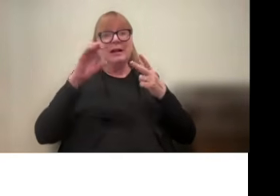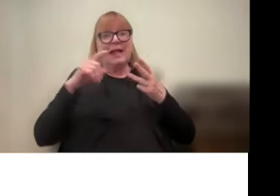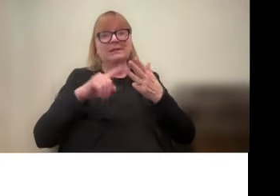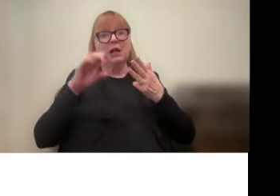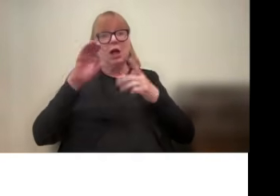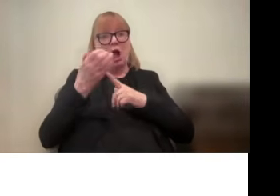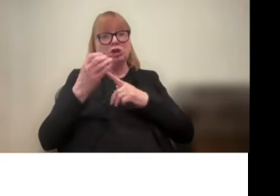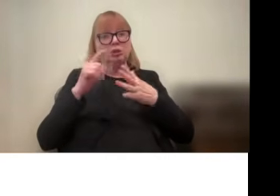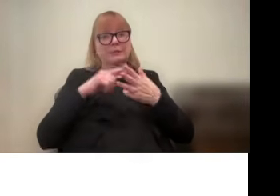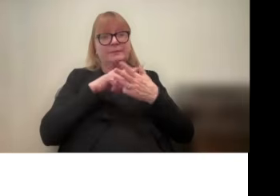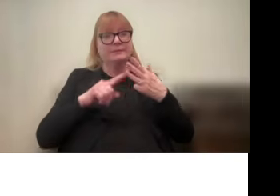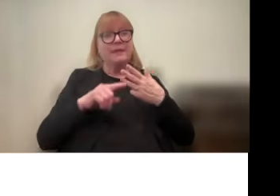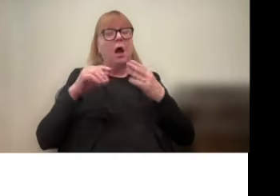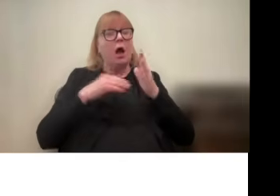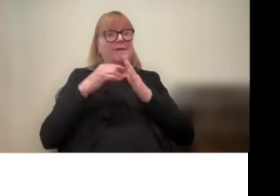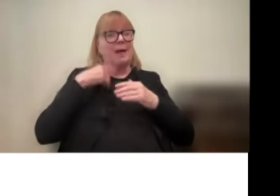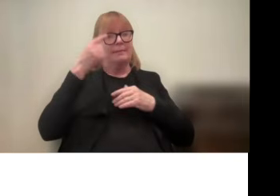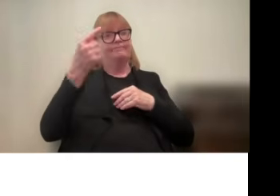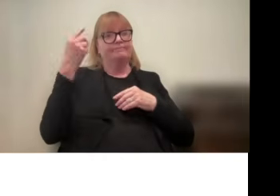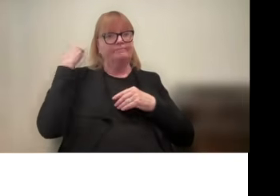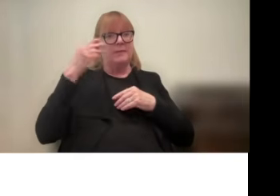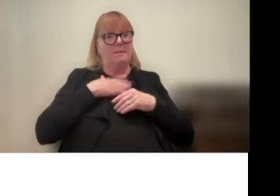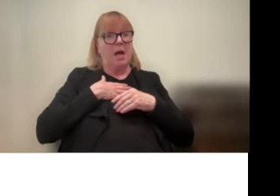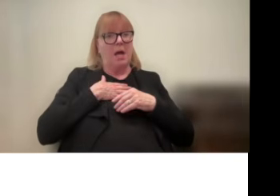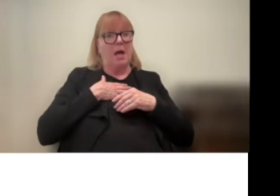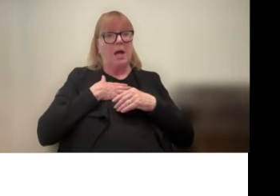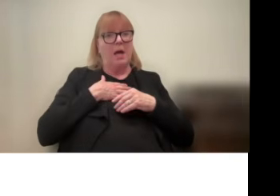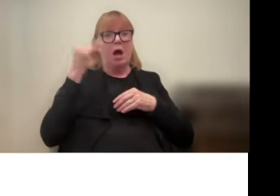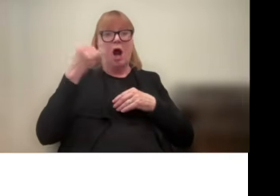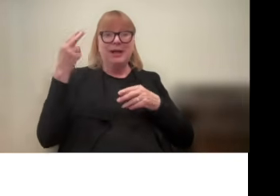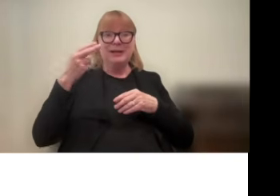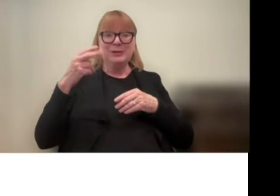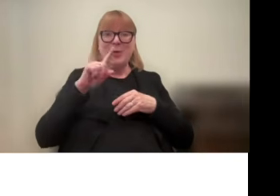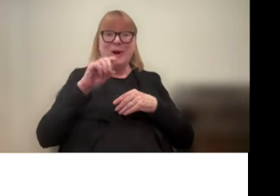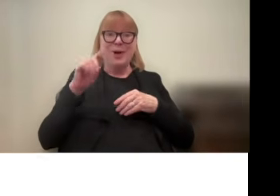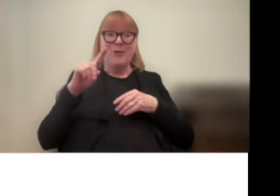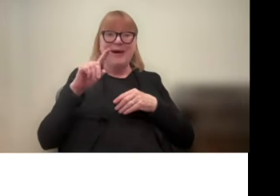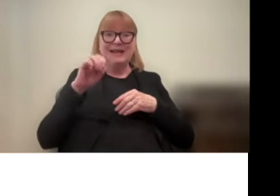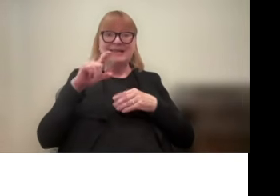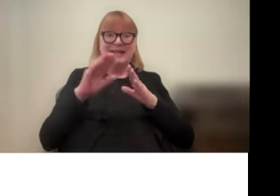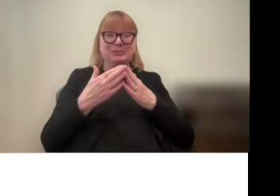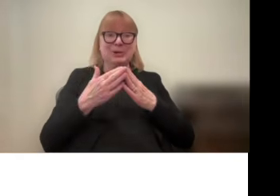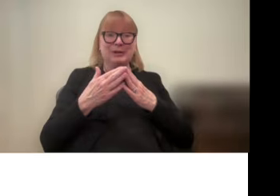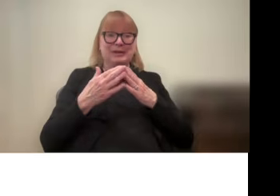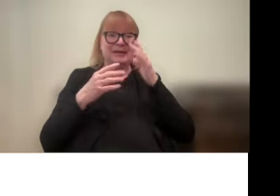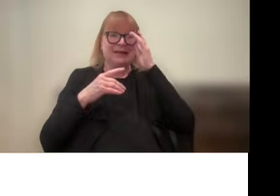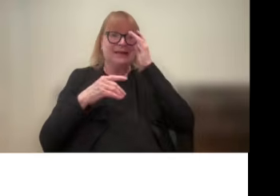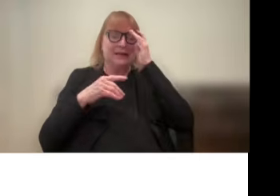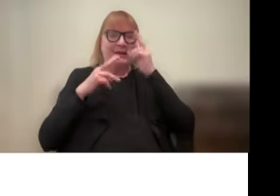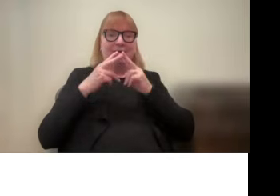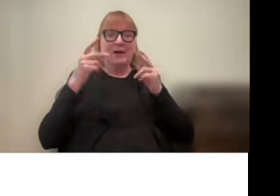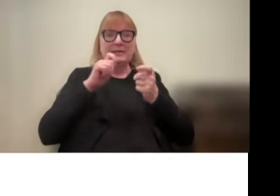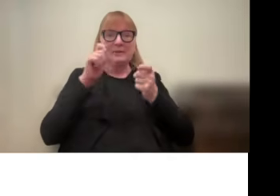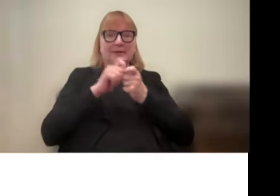culture. And here I often think back to my art history 101 textbook and the very